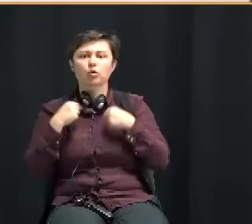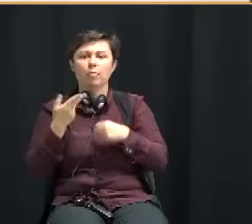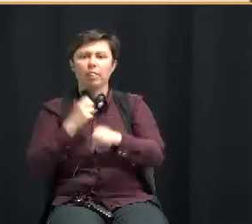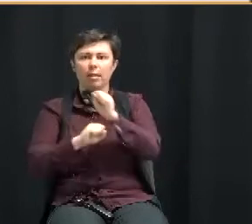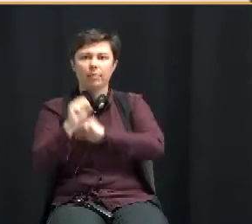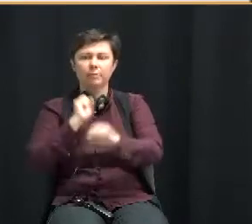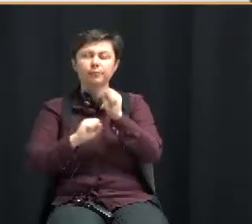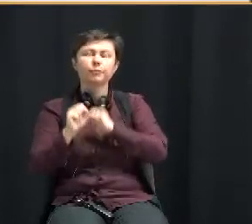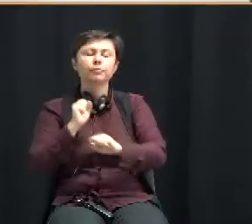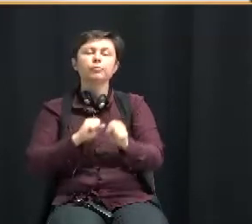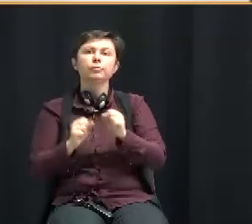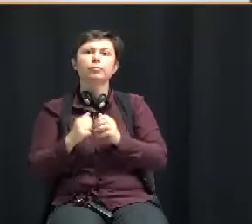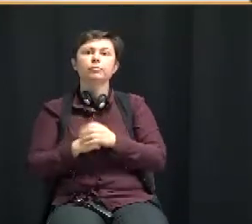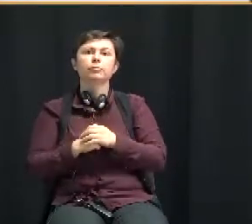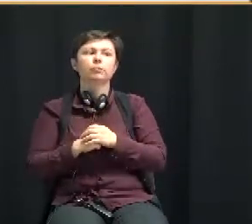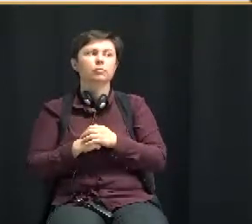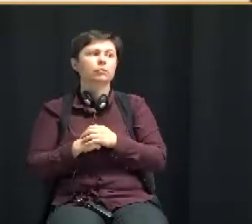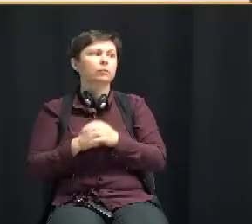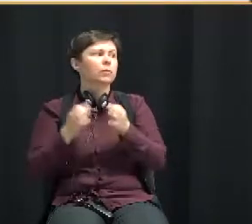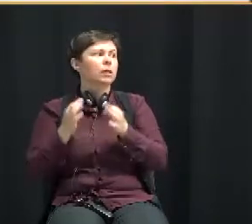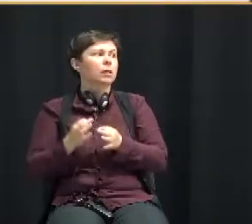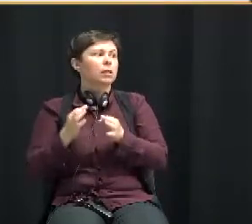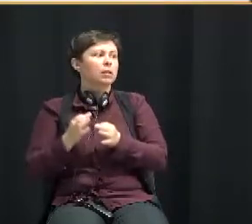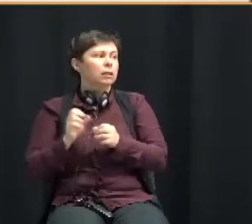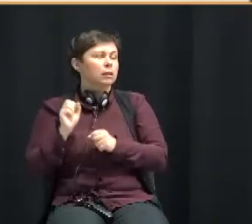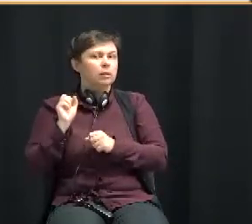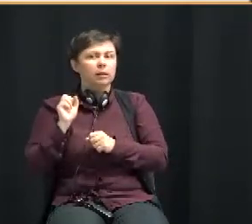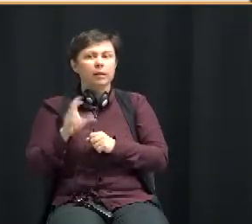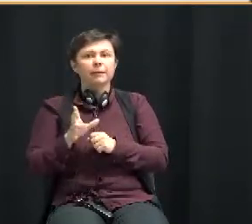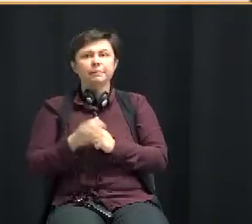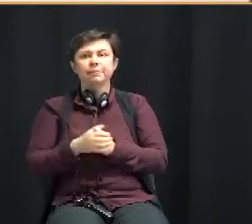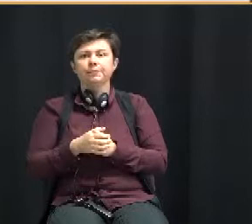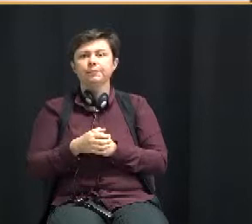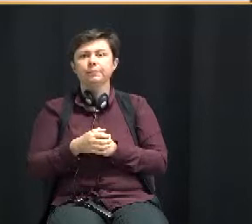NGOs that actually support people with disabilities. Their role is very important.